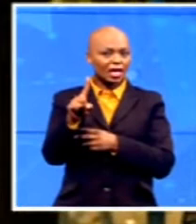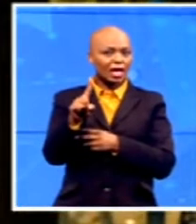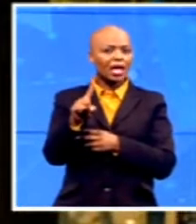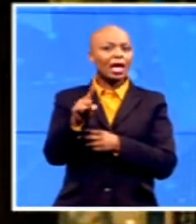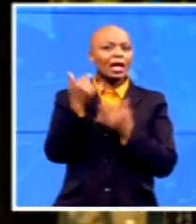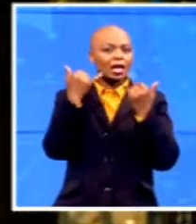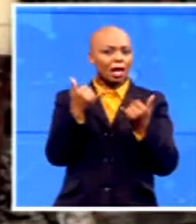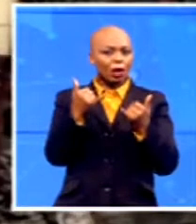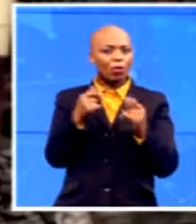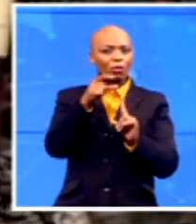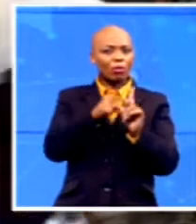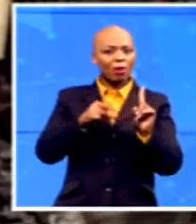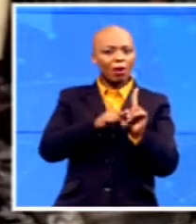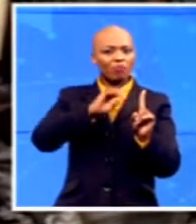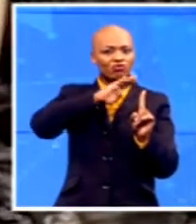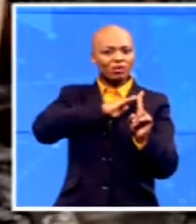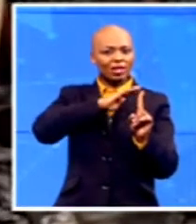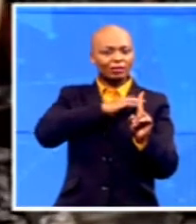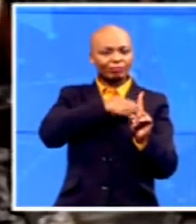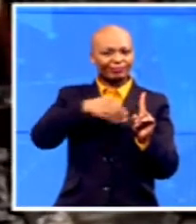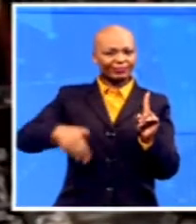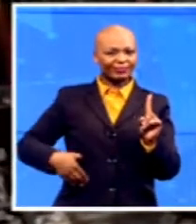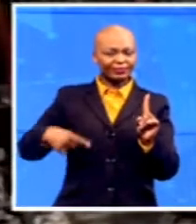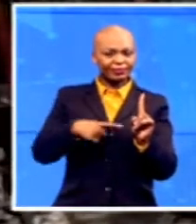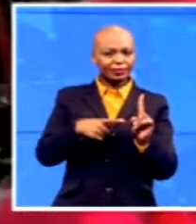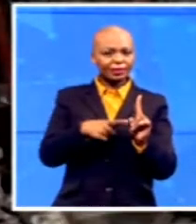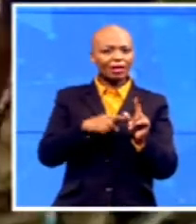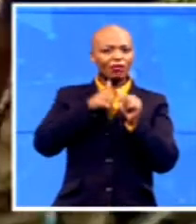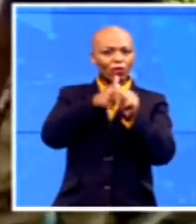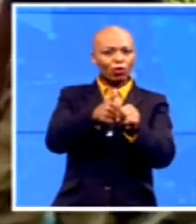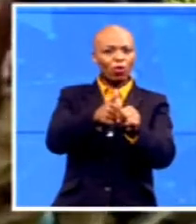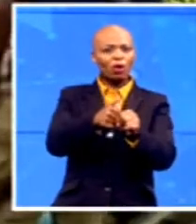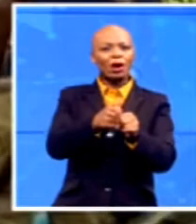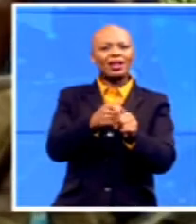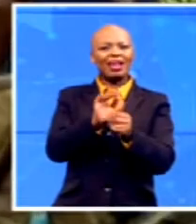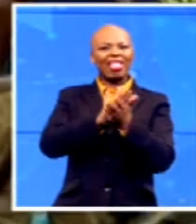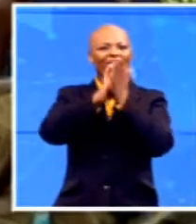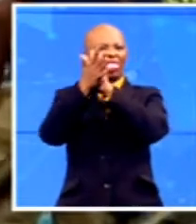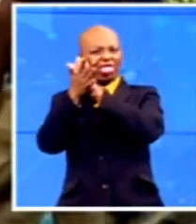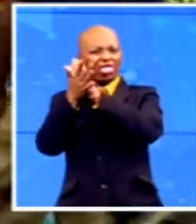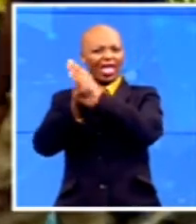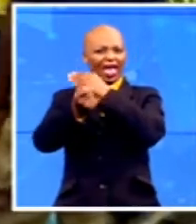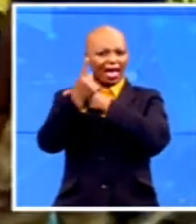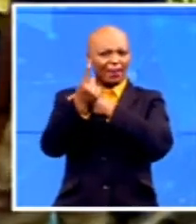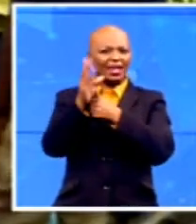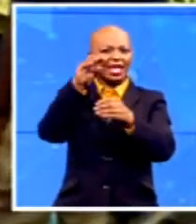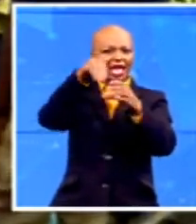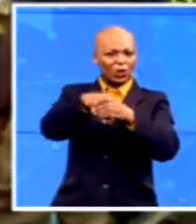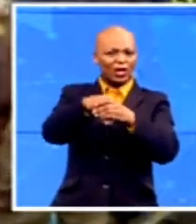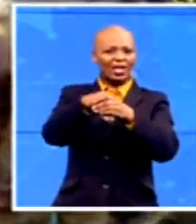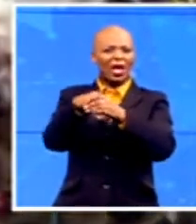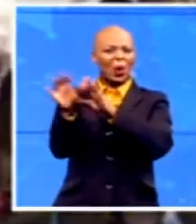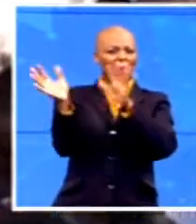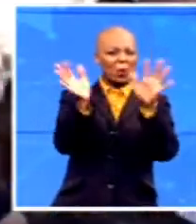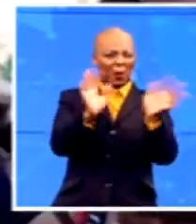in brazen fashion, followed by twin natural disasters, including an earthquake that killed over 2,000 people, with